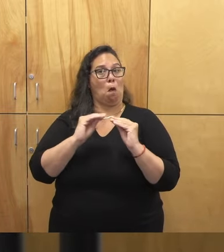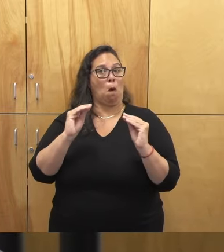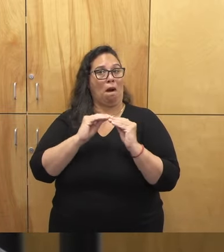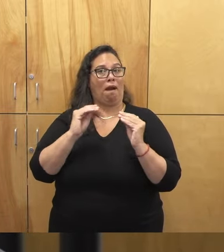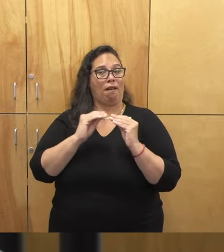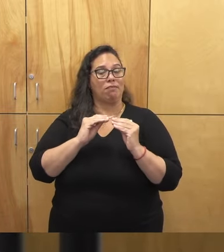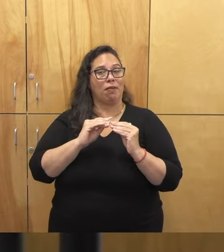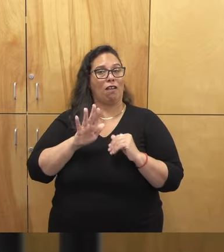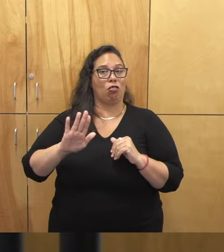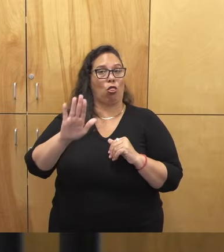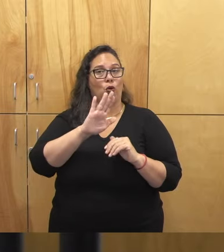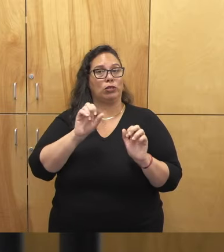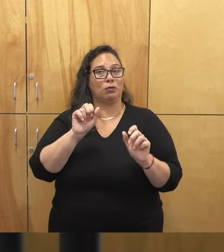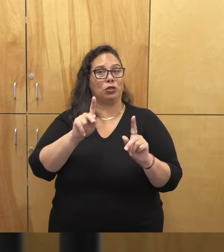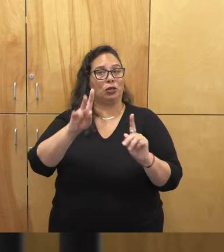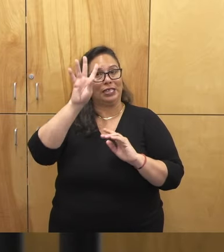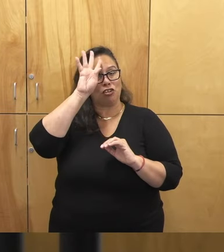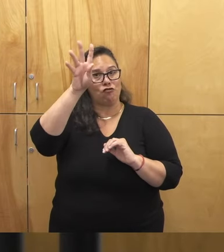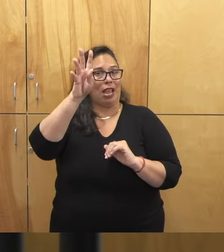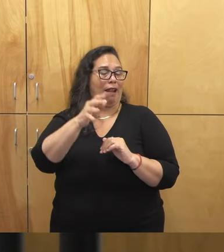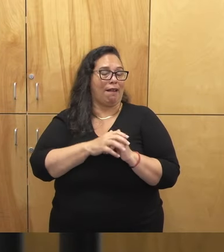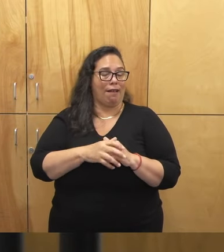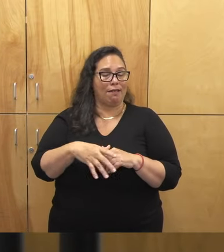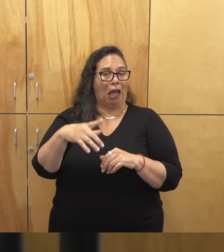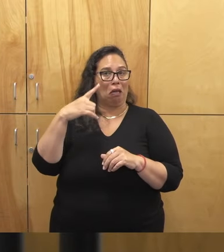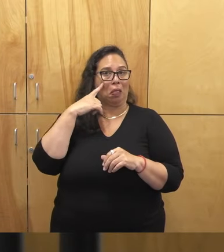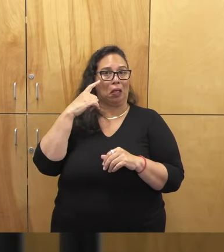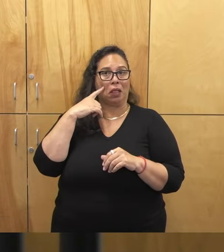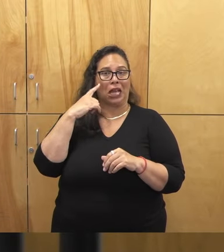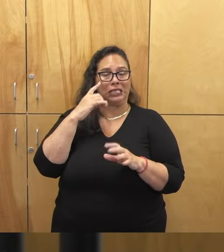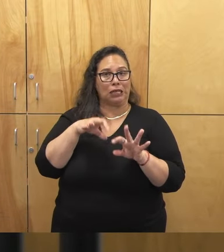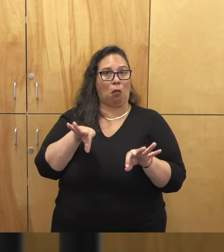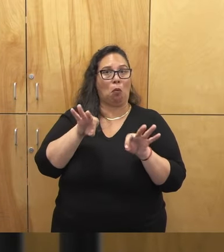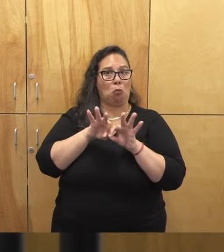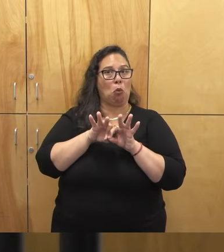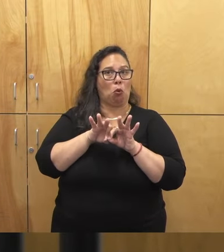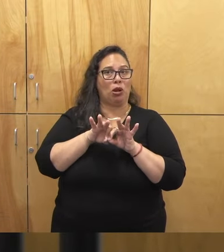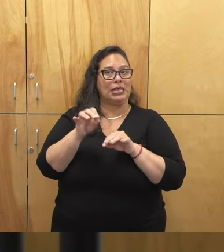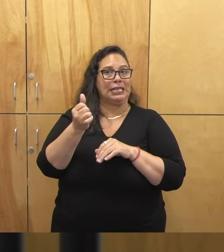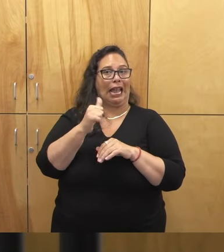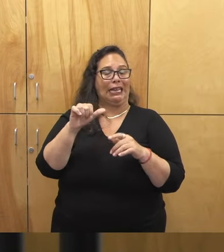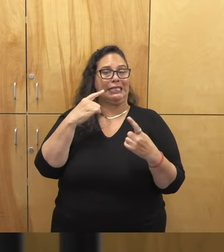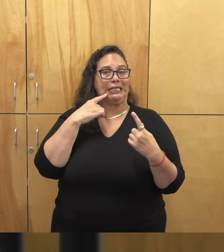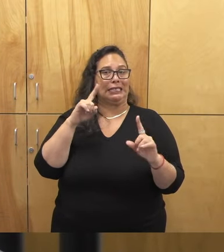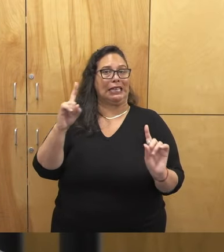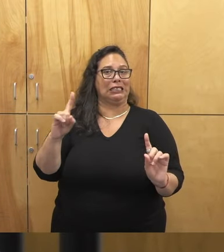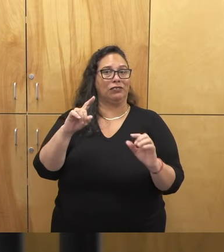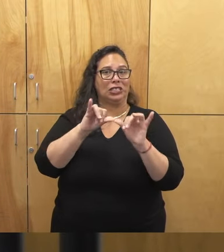hearing more of those opportunities being created, as I think that is an important piece to any successful system.